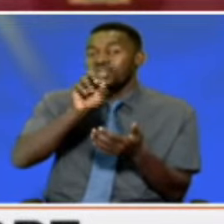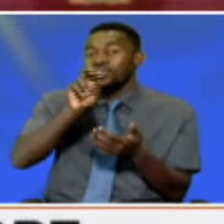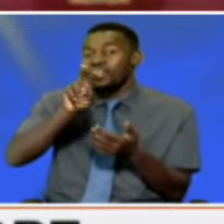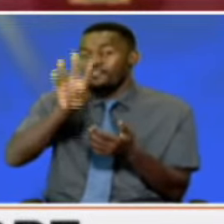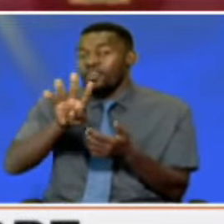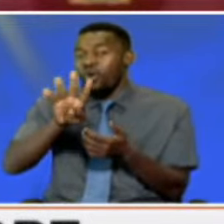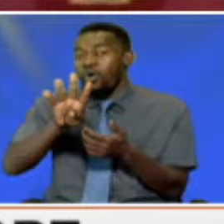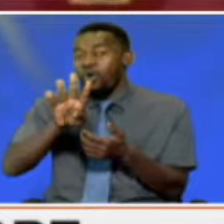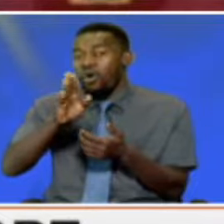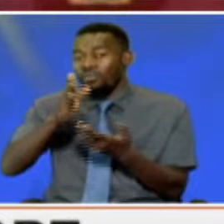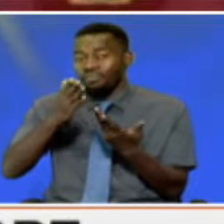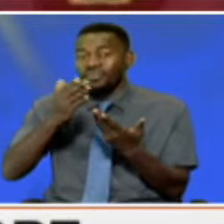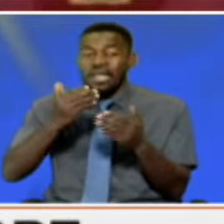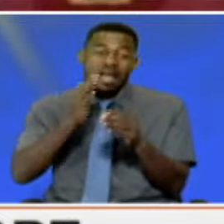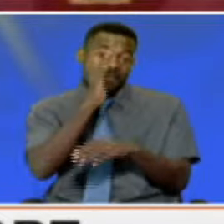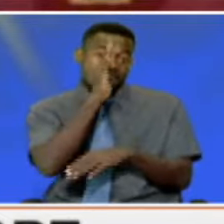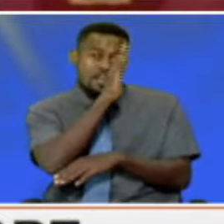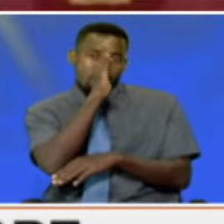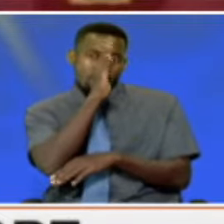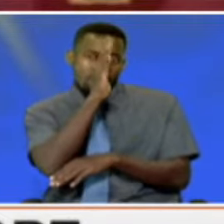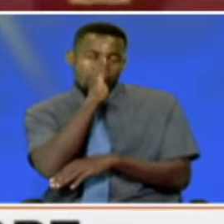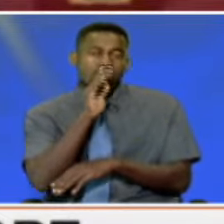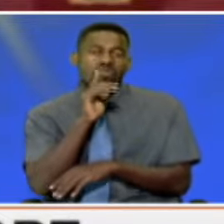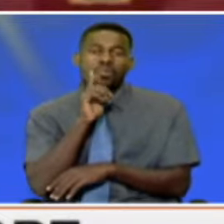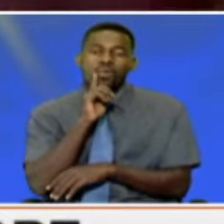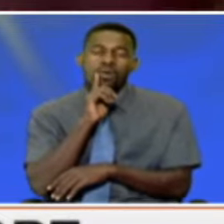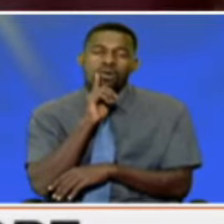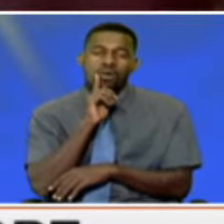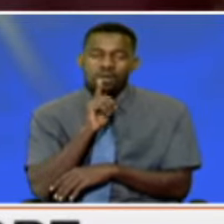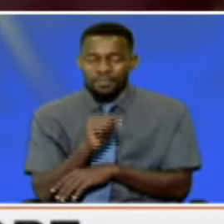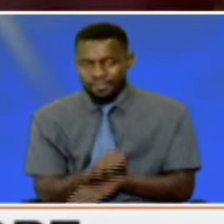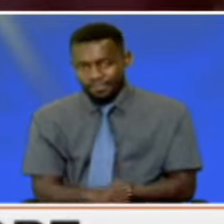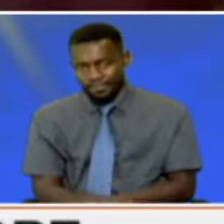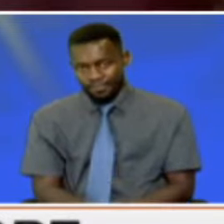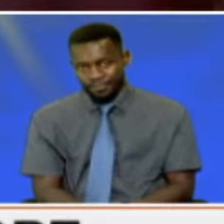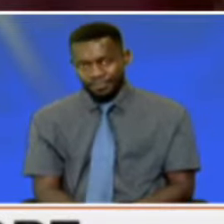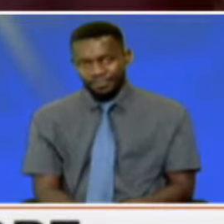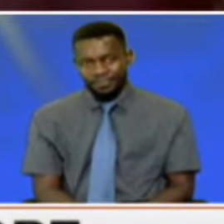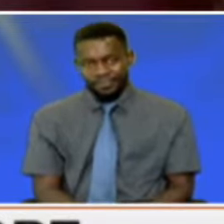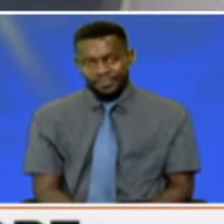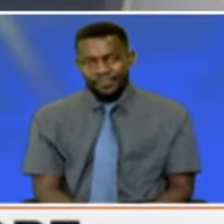later during the afternoon sittings. Grace Nganga, KTN News, Nairobi.